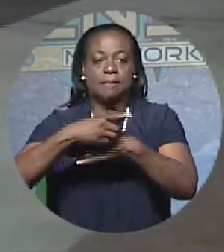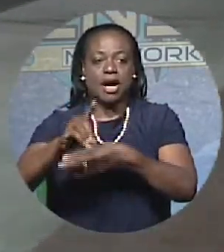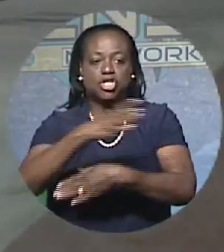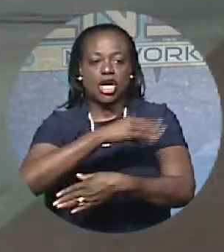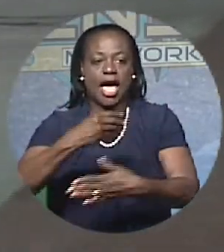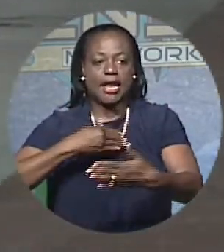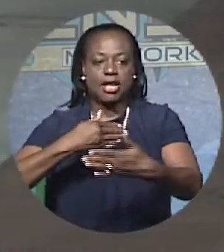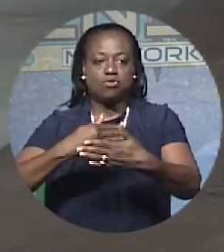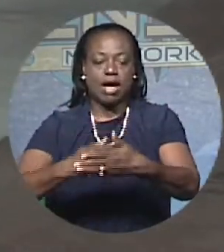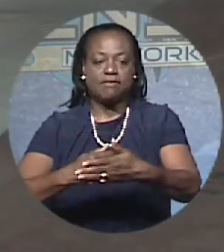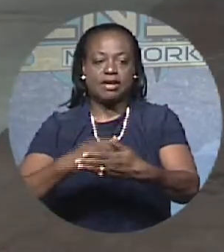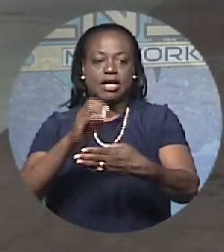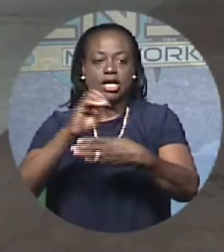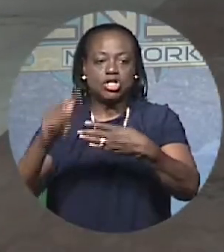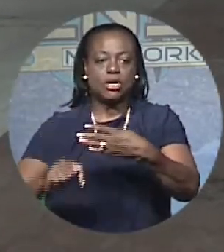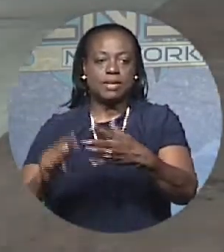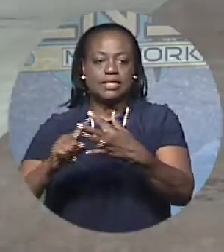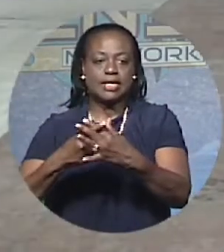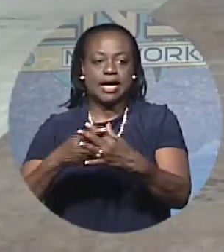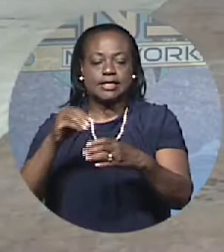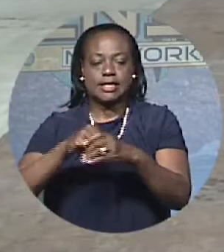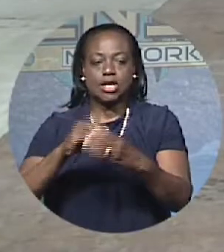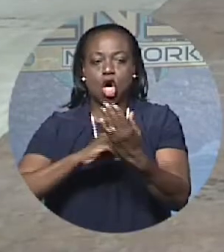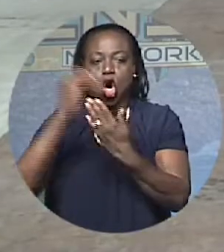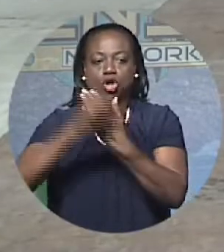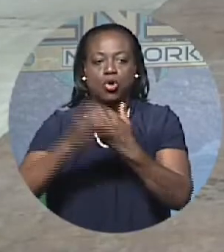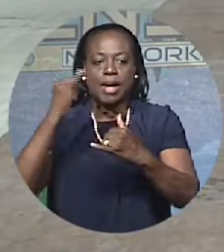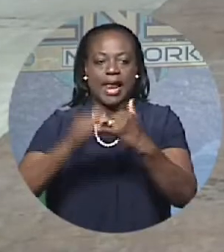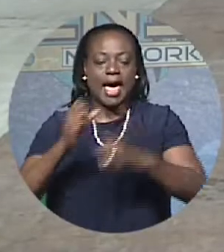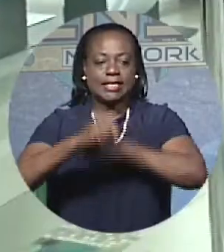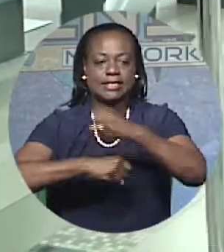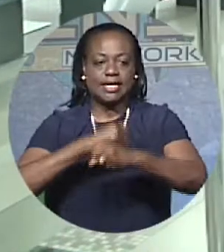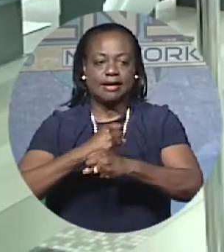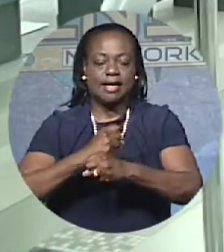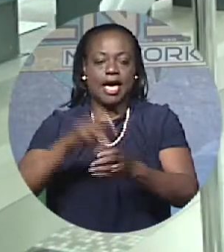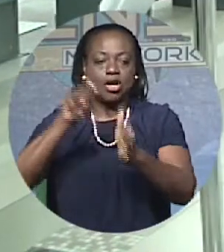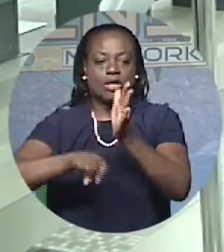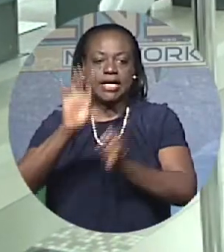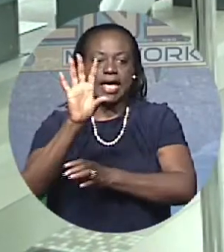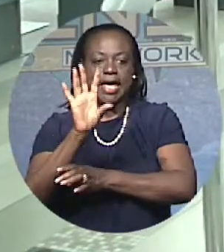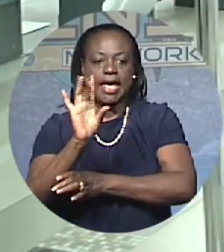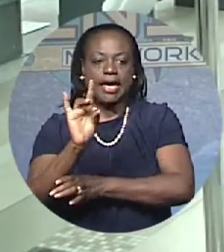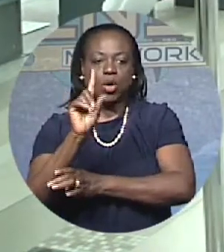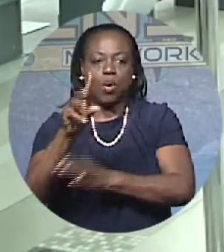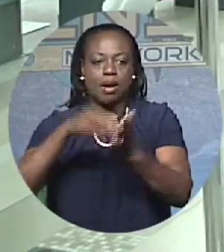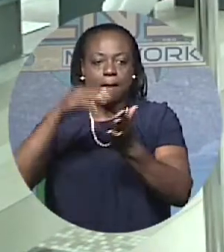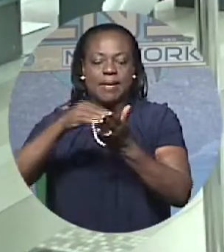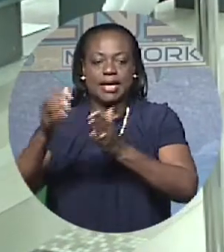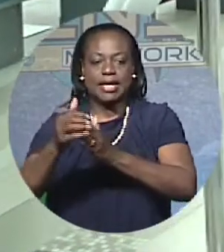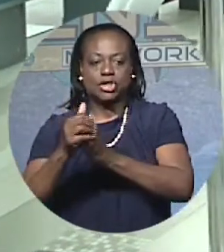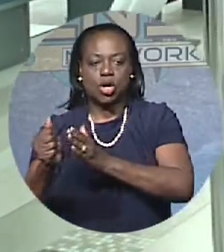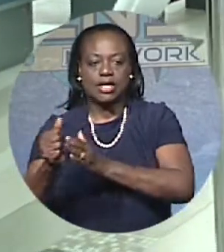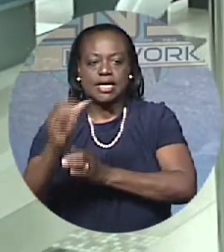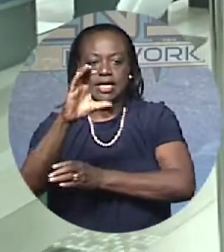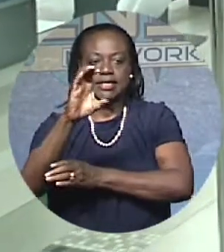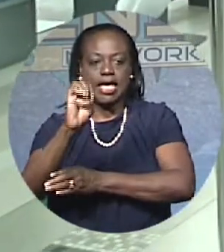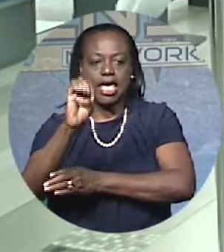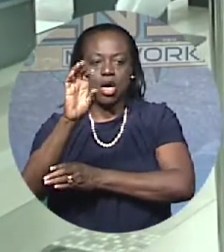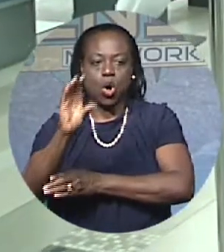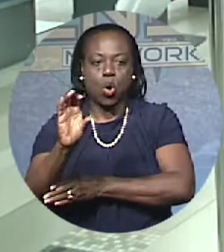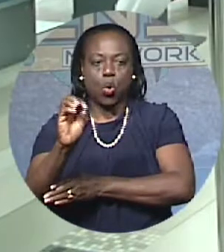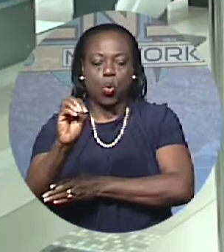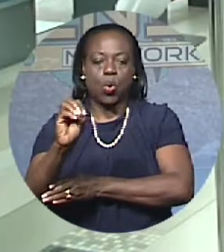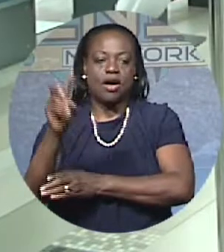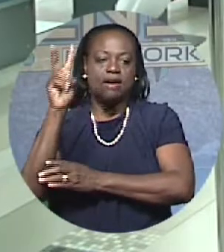arrivals terminal began in October last year and cost roughly $81 million. CEO of the Nassau Airport Development Company,